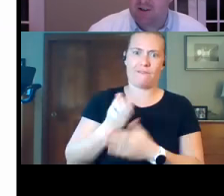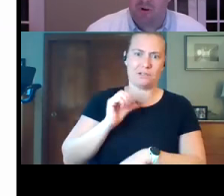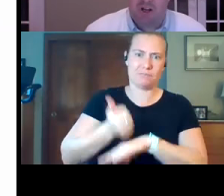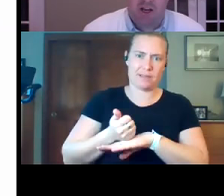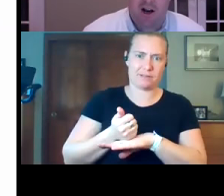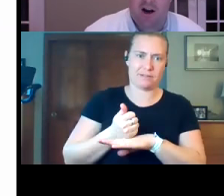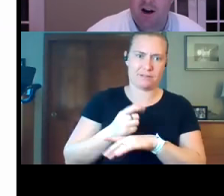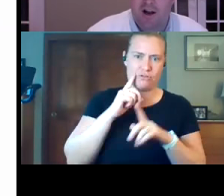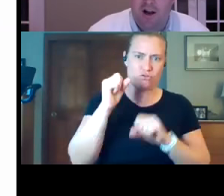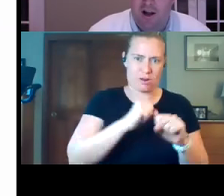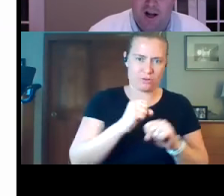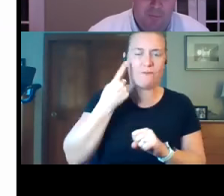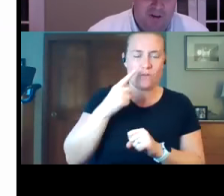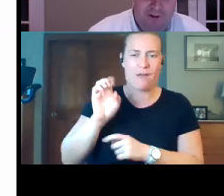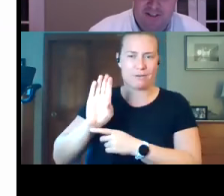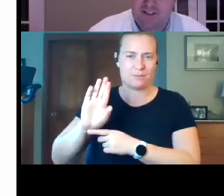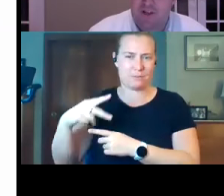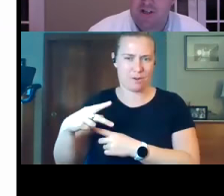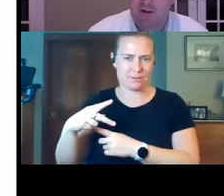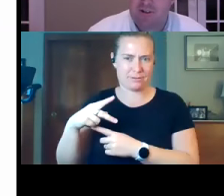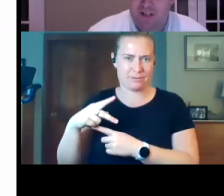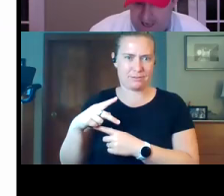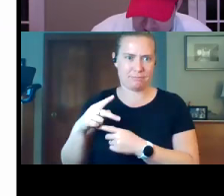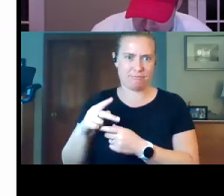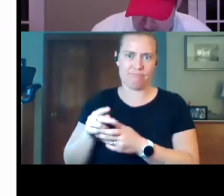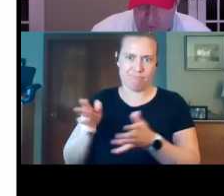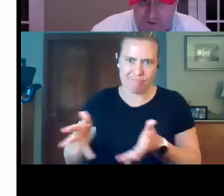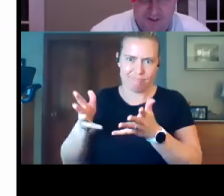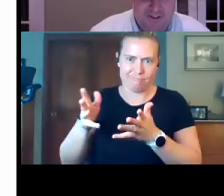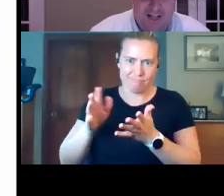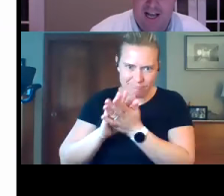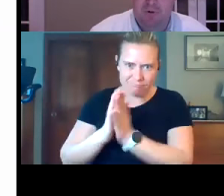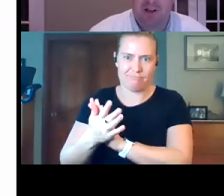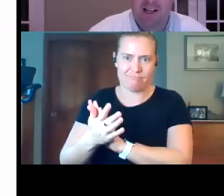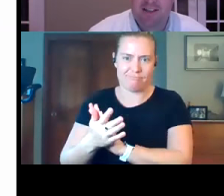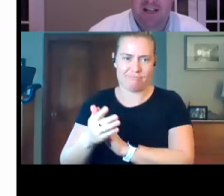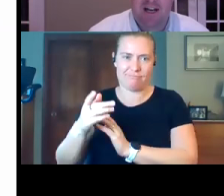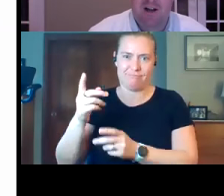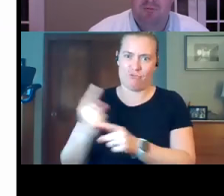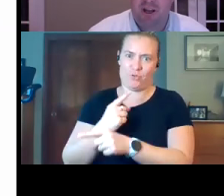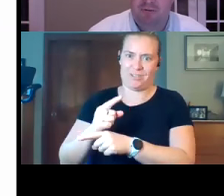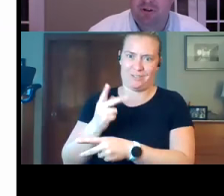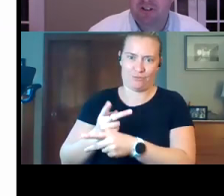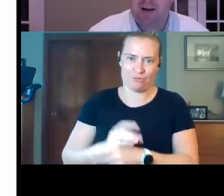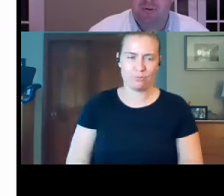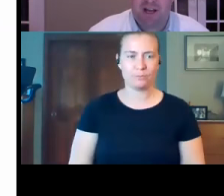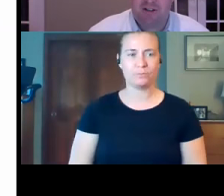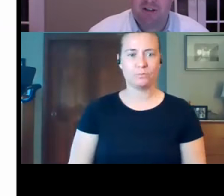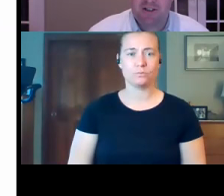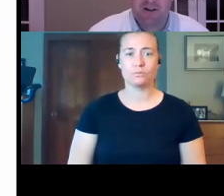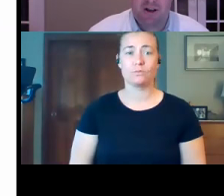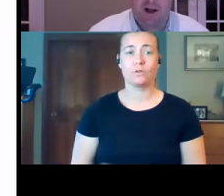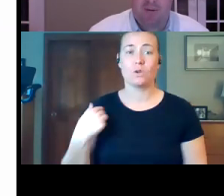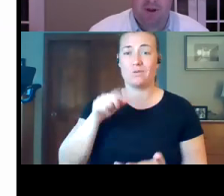into routine care. And facing some of the challenges that I highlighted on the previous slide, we realized that really a first step is actually